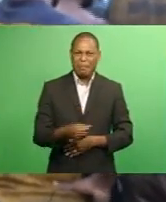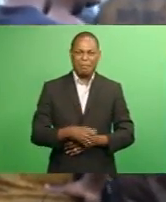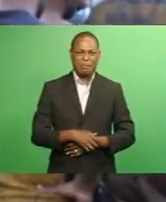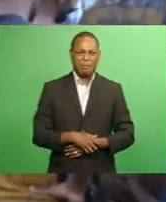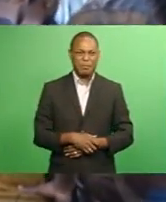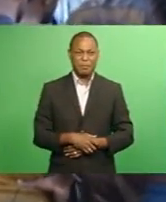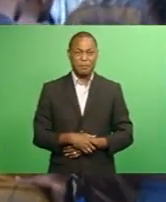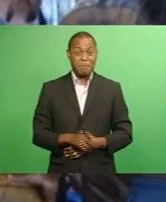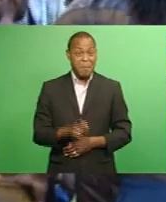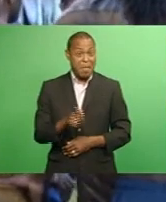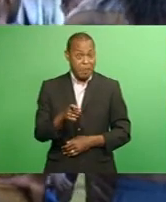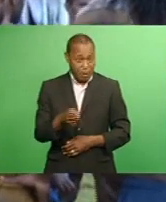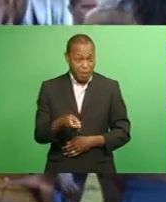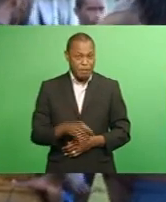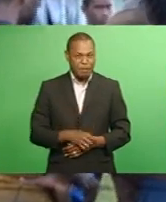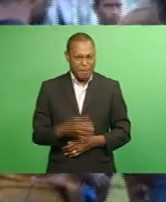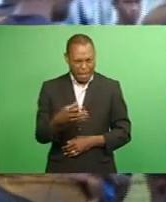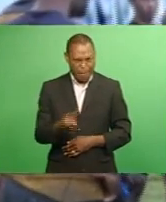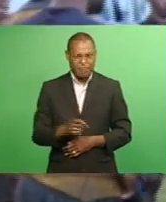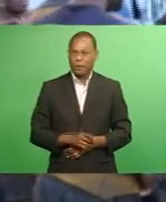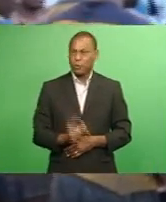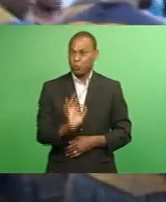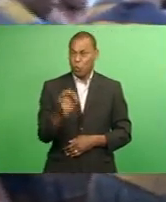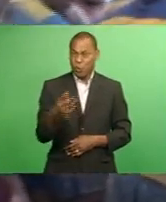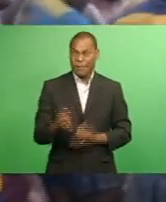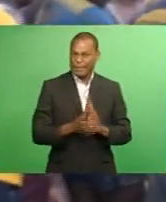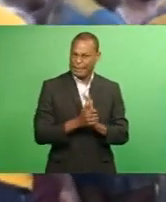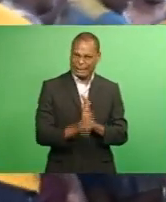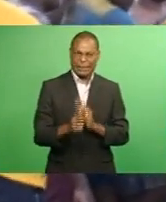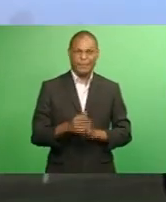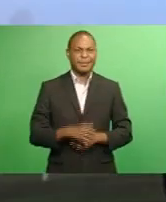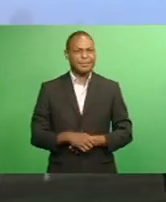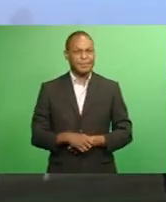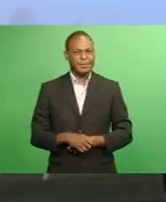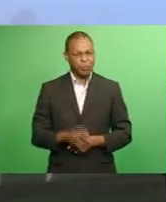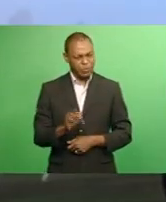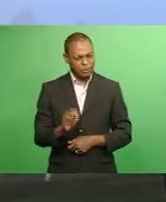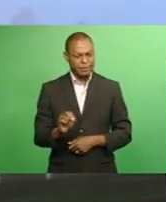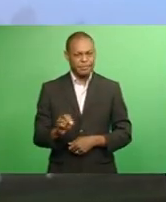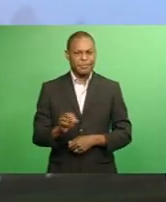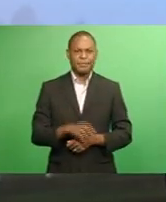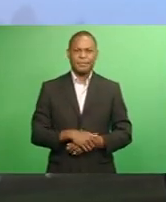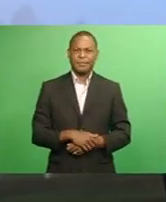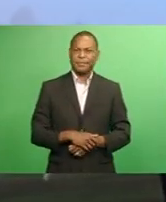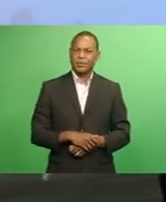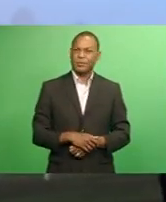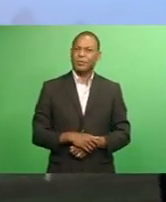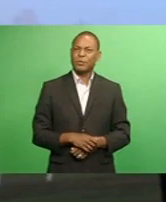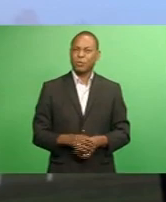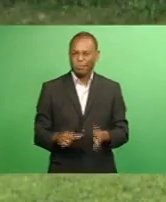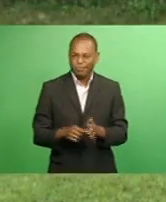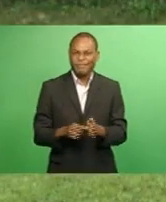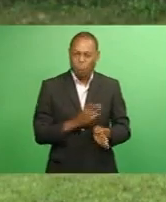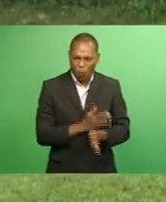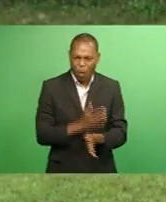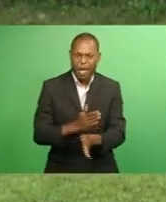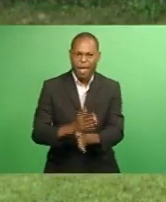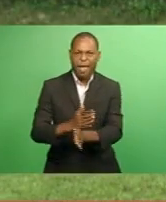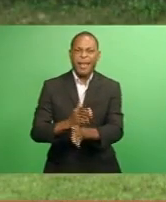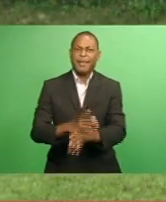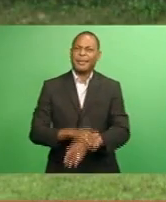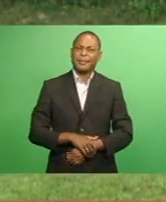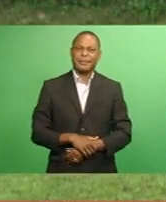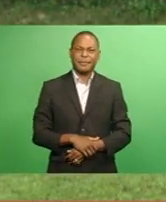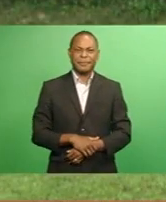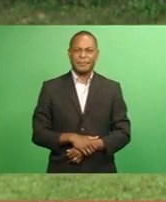if you have those and you don't have talent, you can beat talent. With hard work and dedication, you can beat talent. The